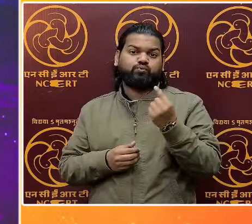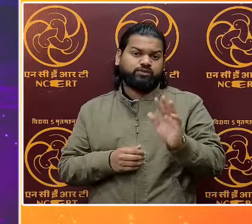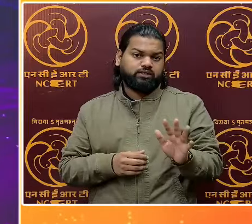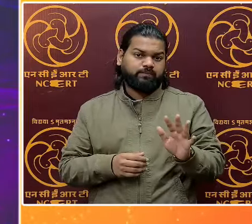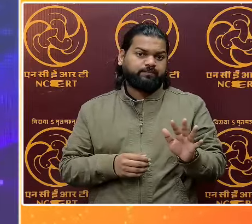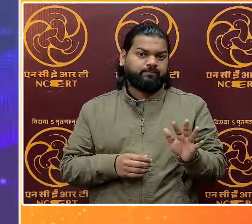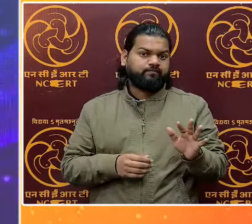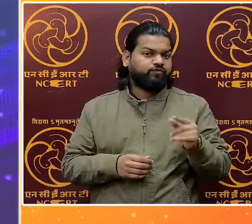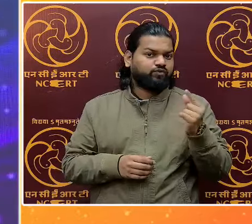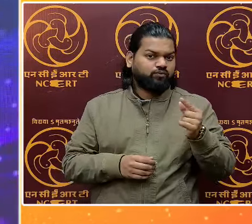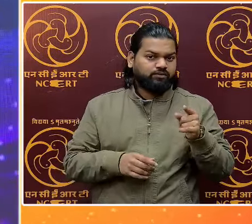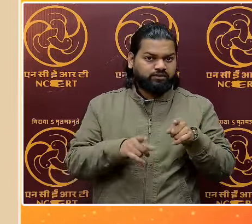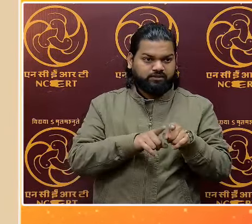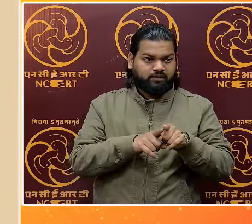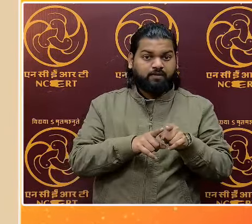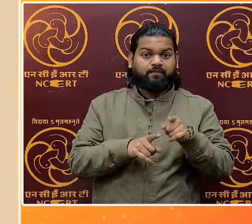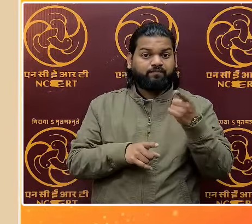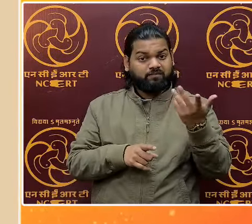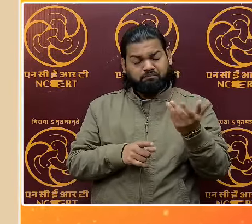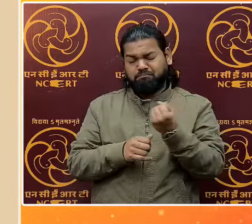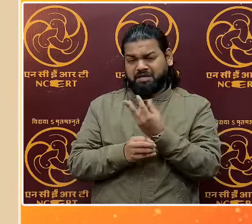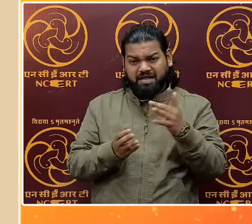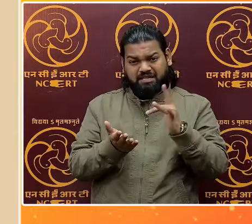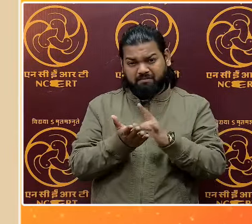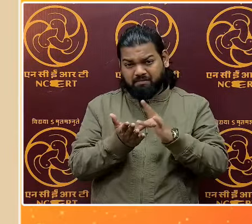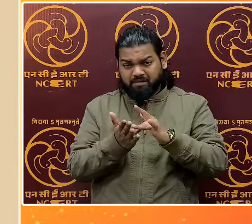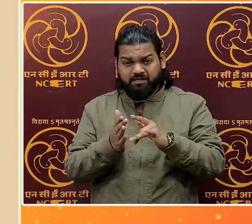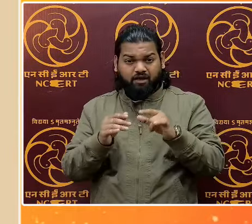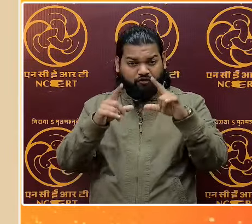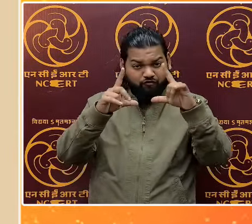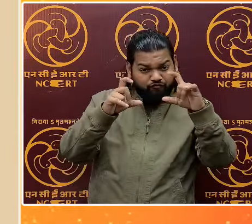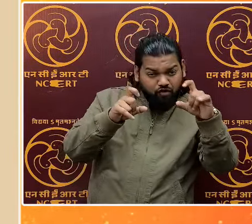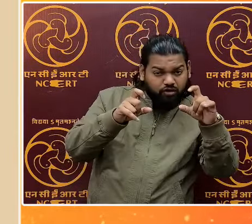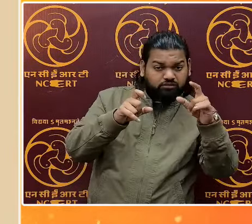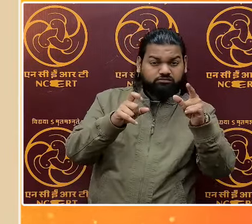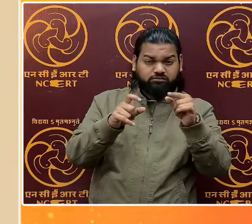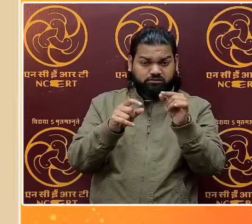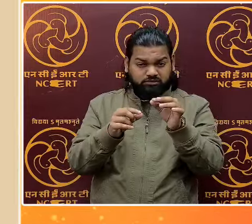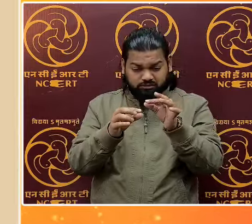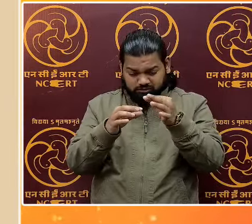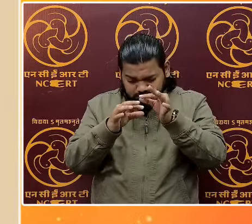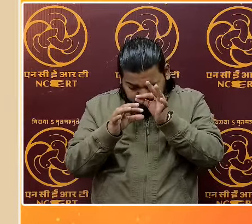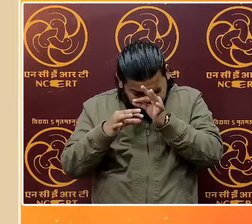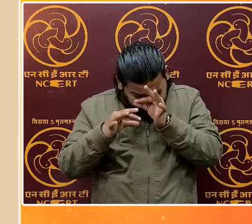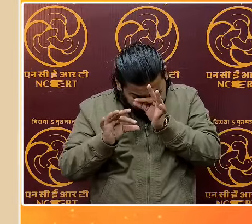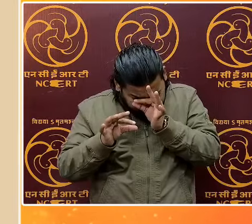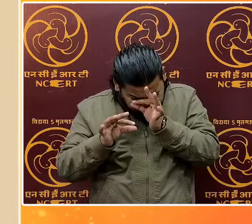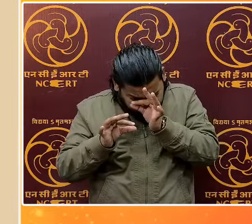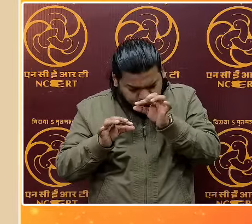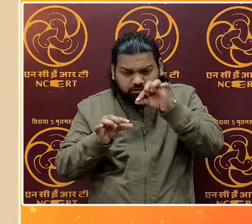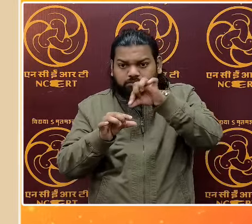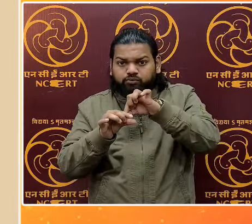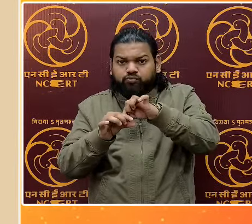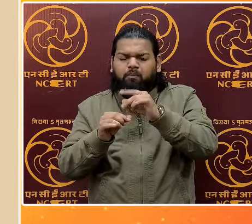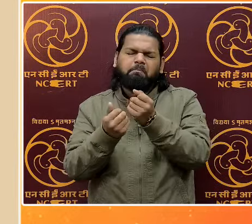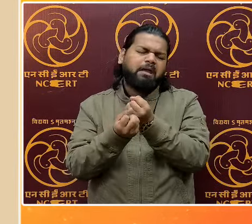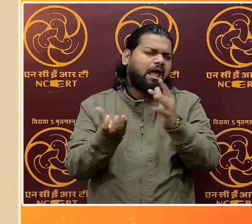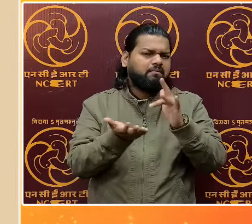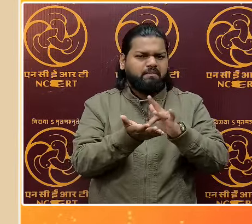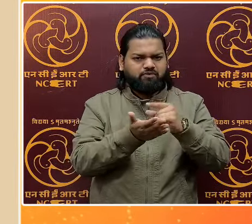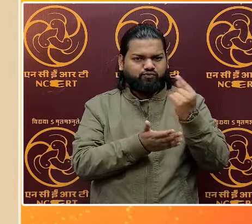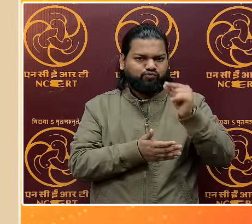used. We use them in binoculars, we use them in camera, microscope, telescope, and the spectacles that we